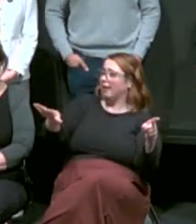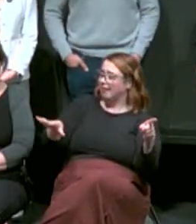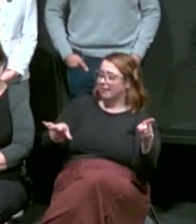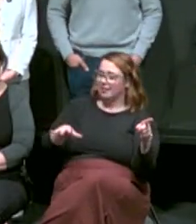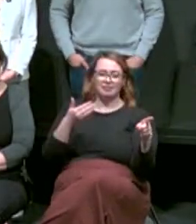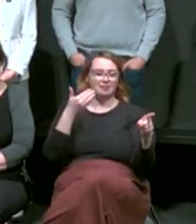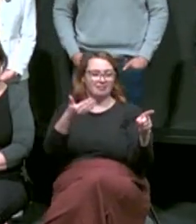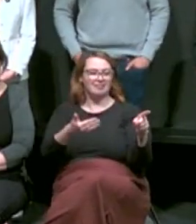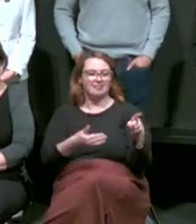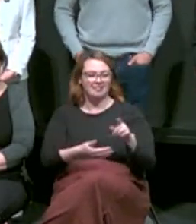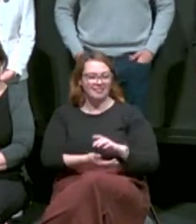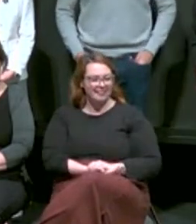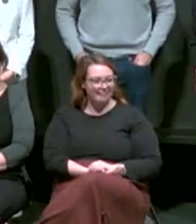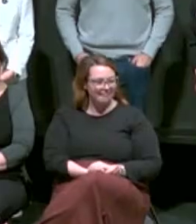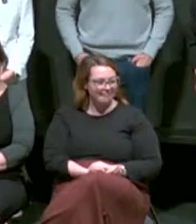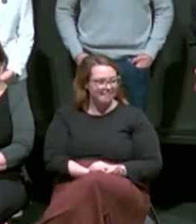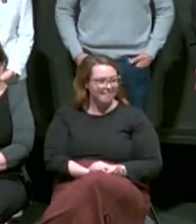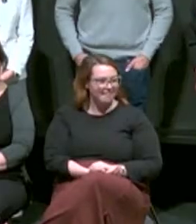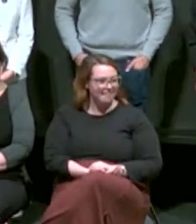Go for it.